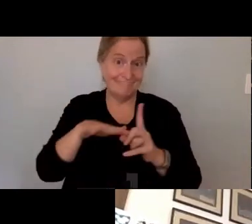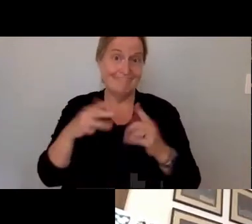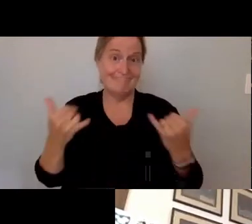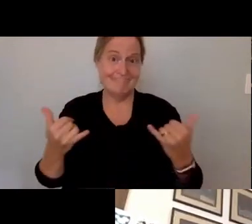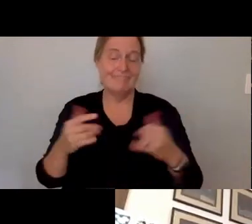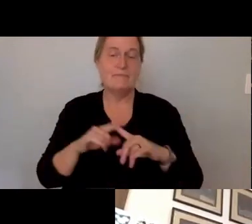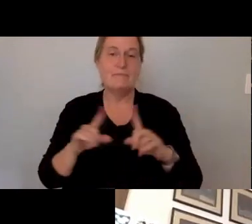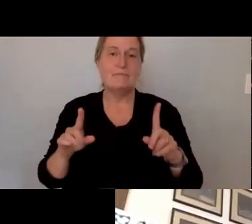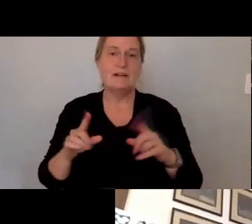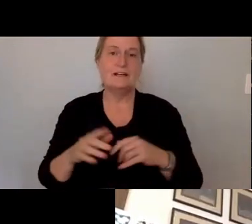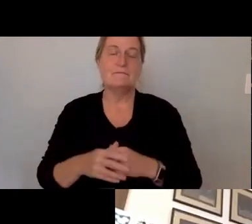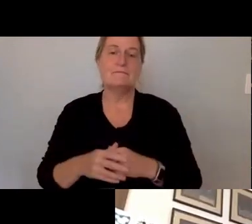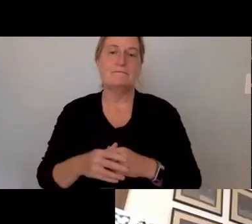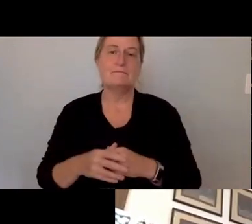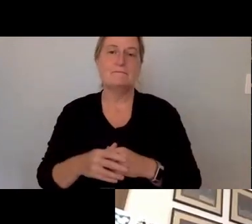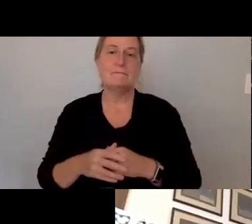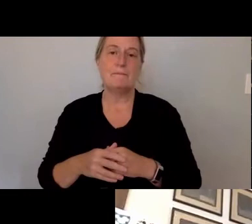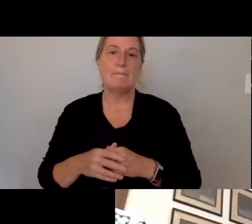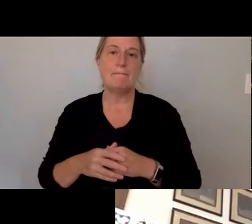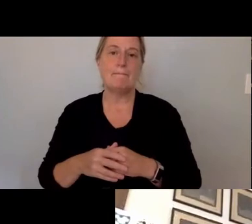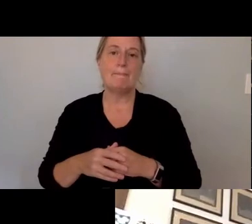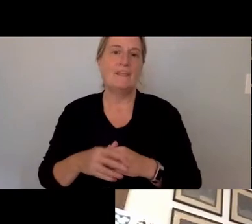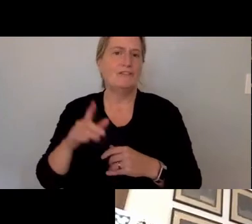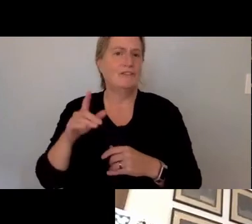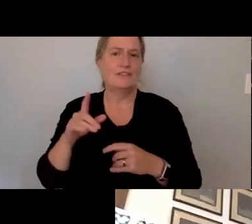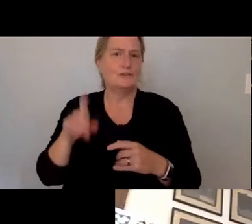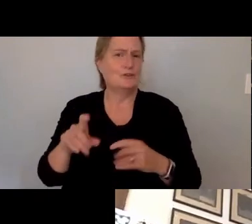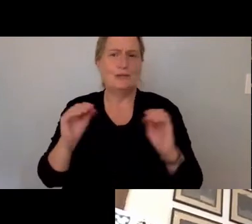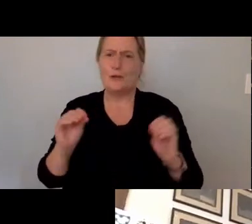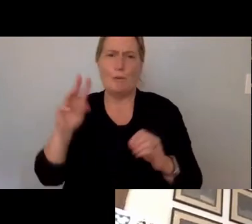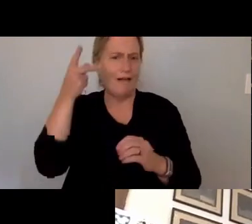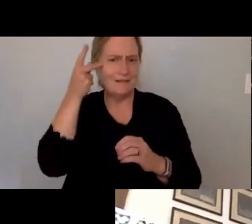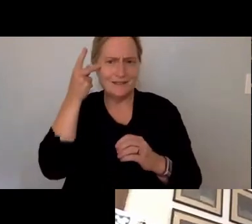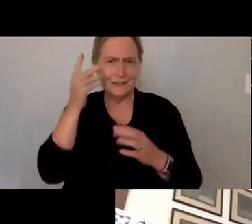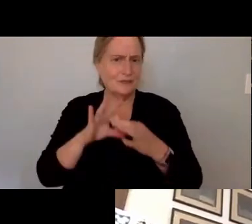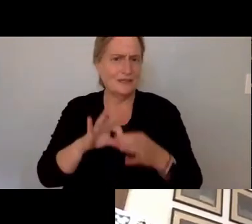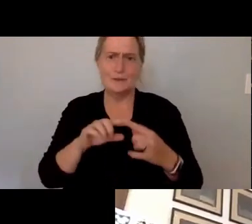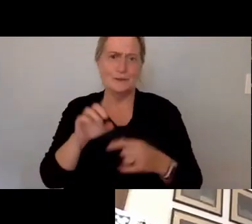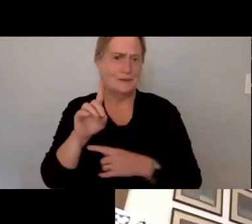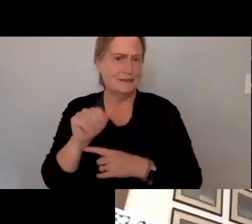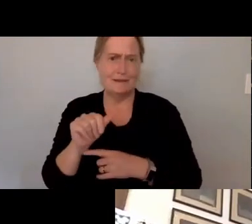causes like the ones we take up here, there should be no politics, and it's certainly not partisan politics.